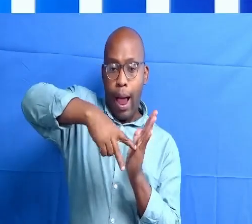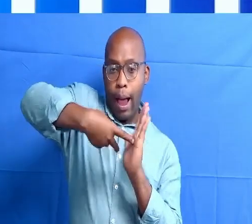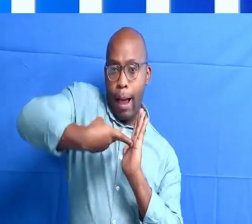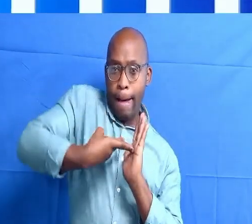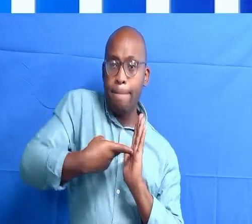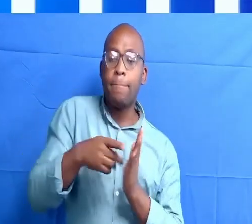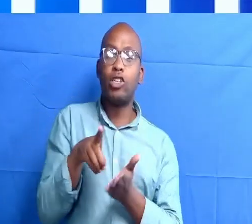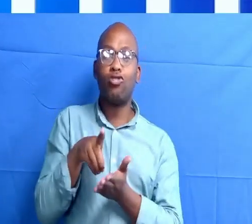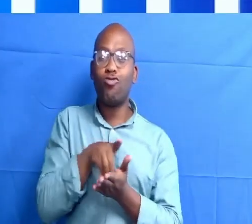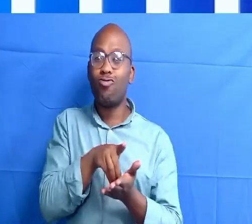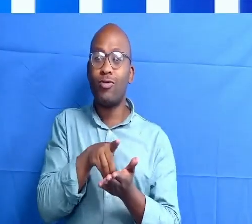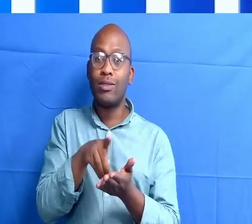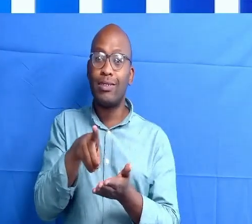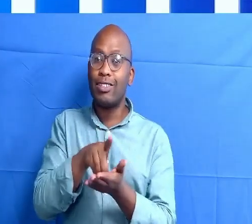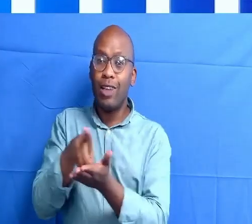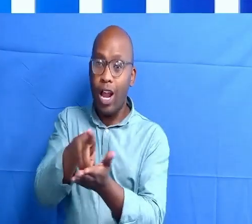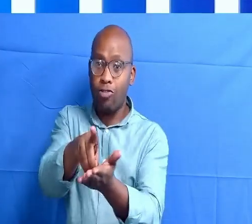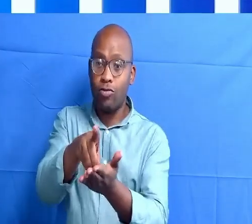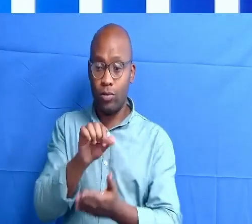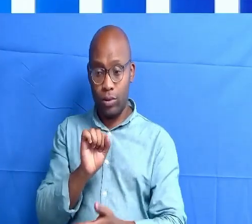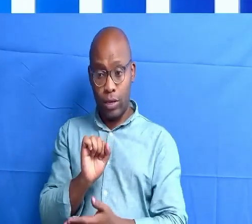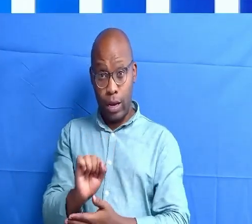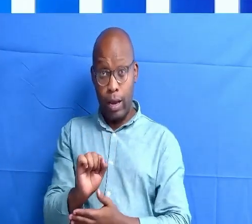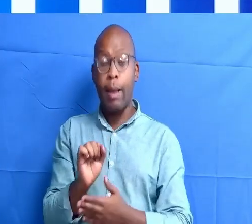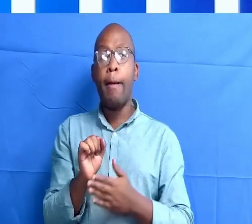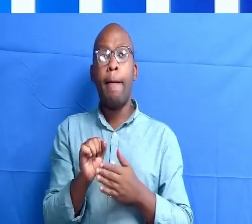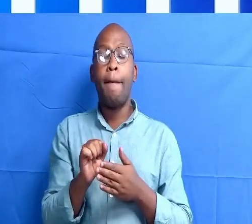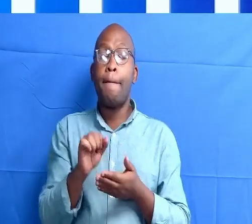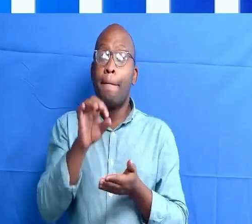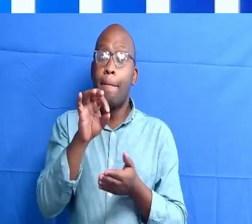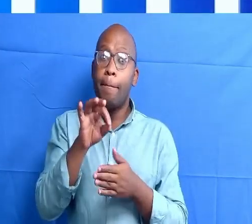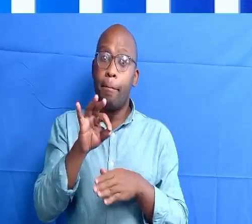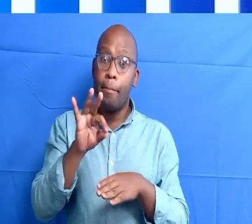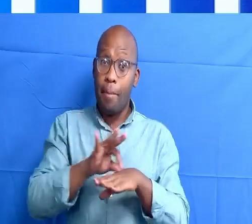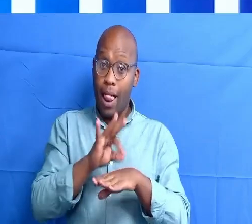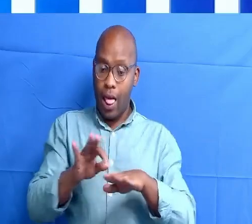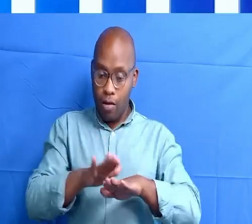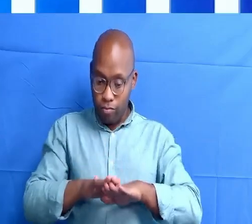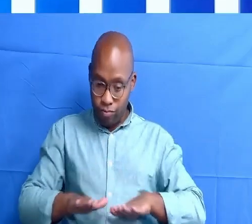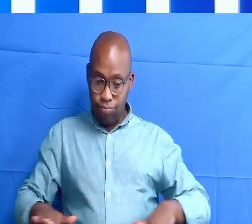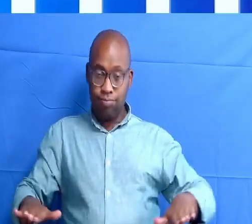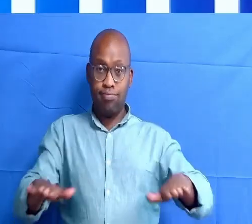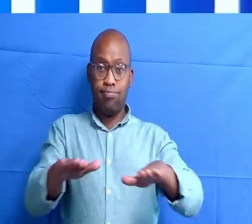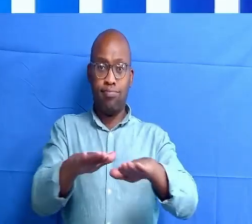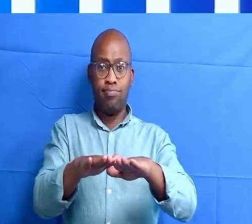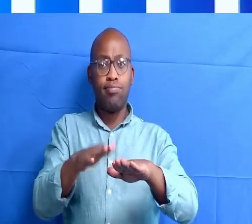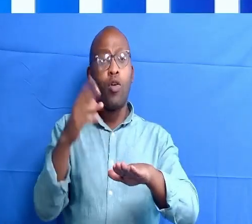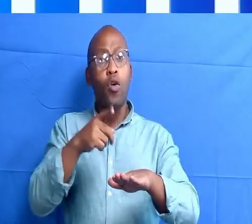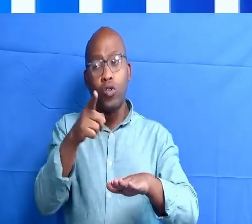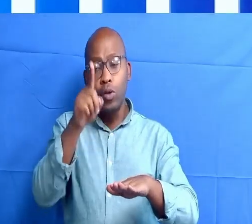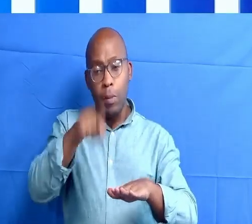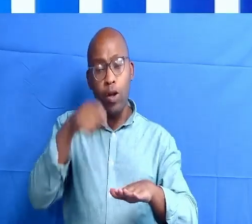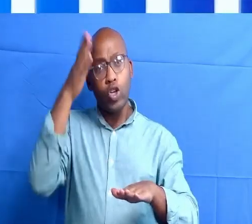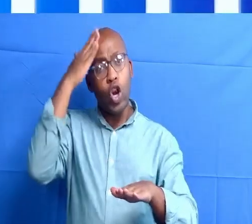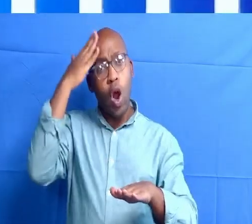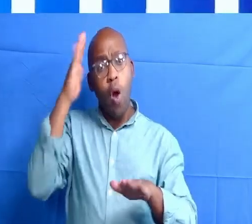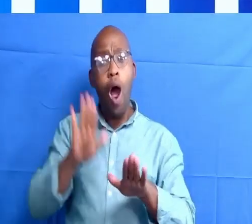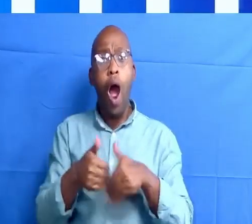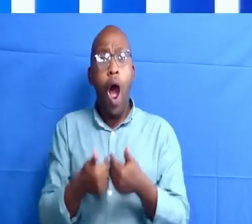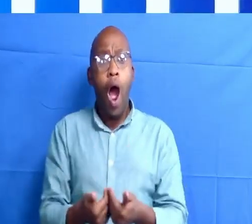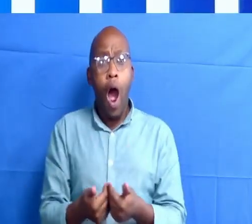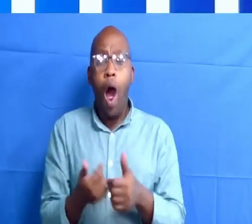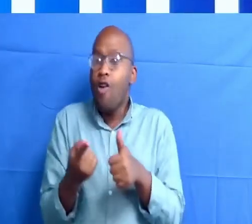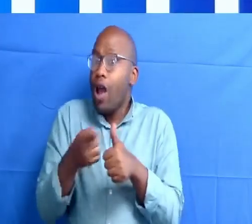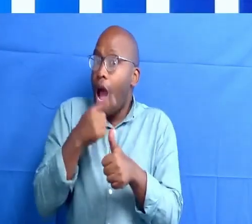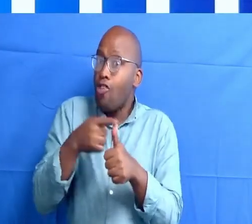plans. To interpret the layout plan, as a result, they are unable to calculate the required length and the